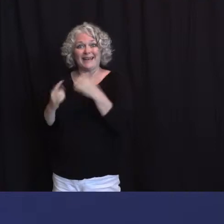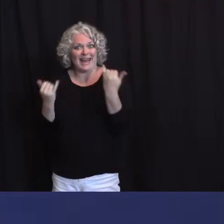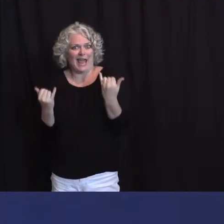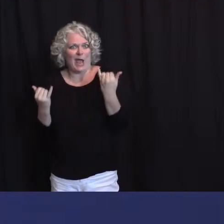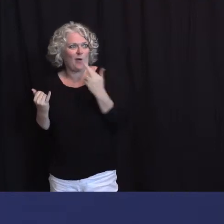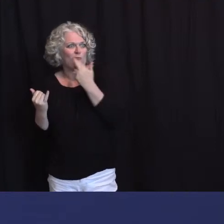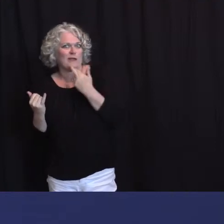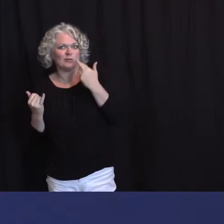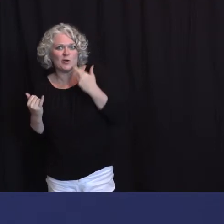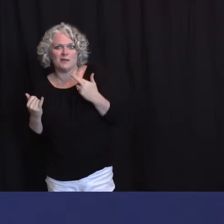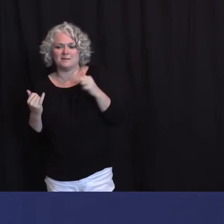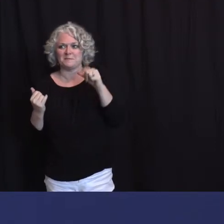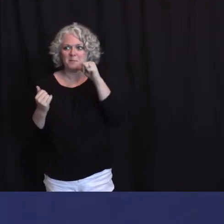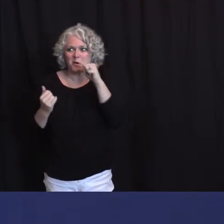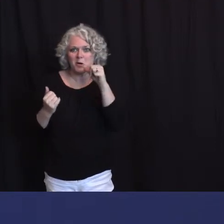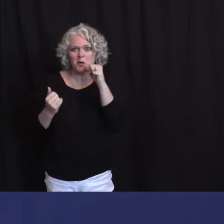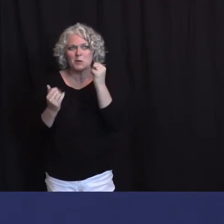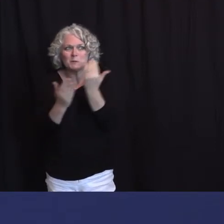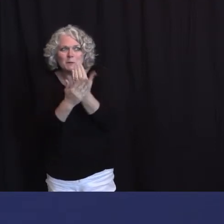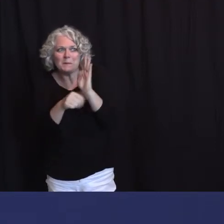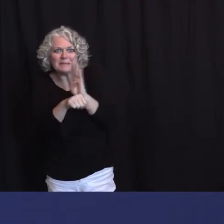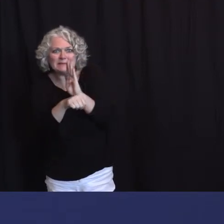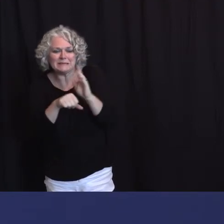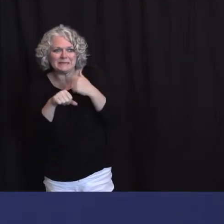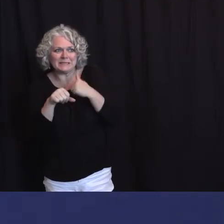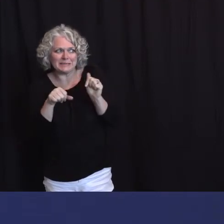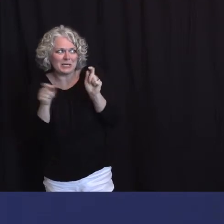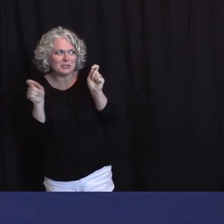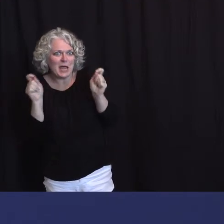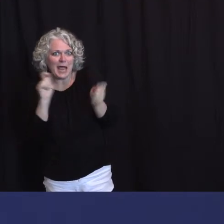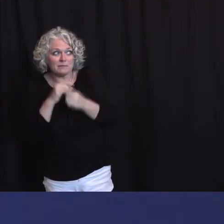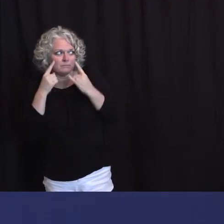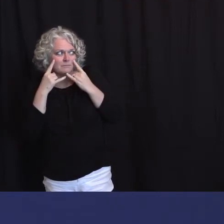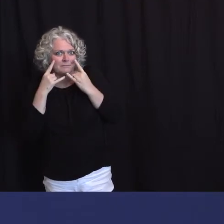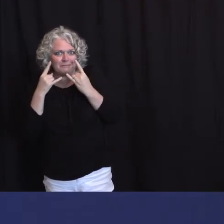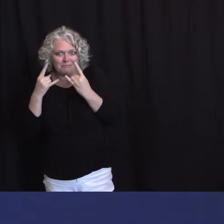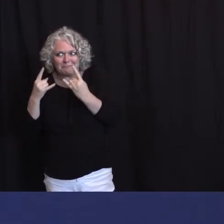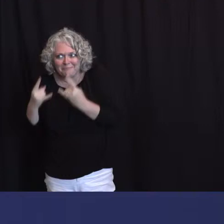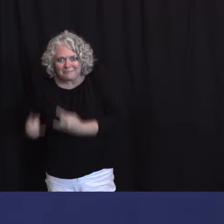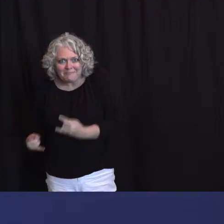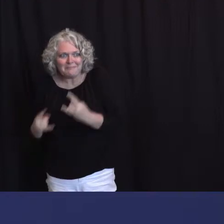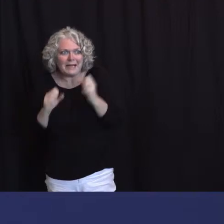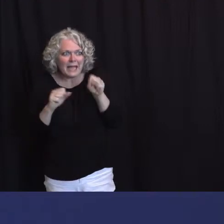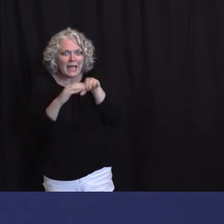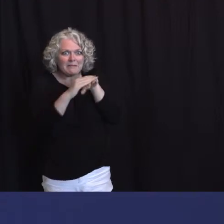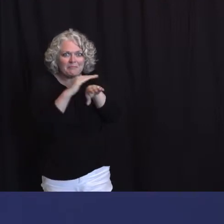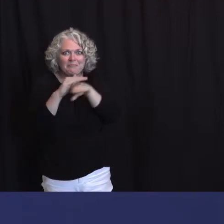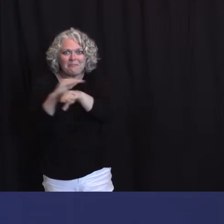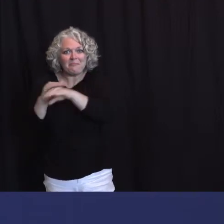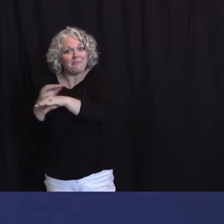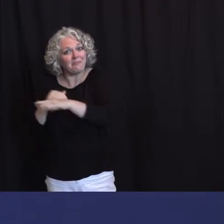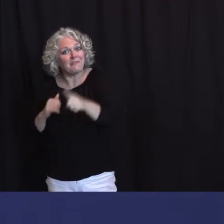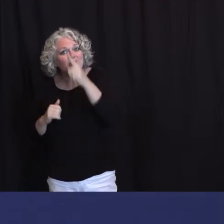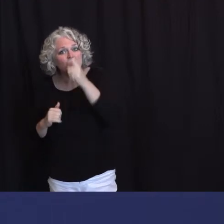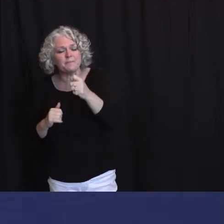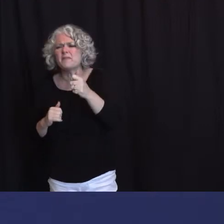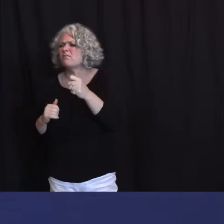bars, and businesses, and that's really become less of the focus. It's hot